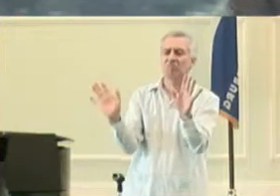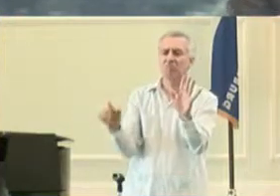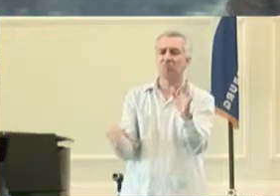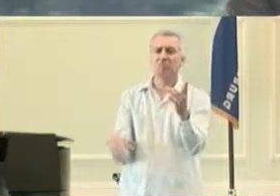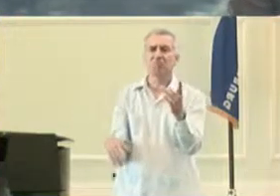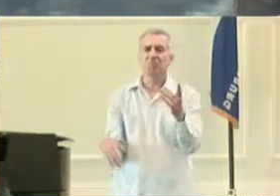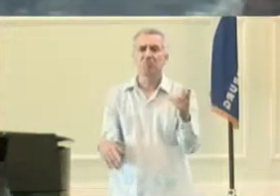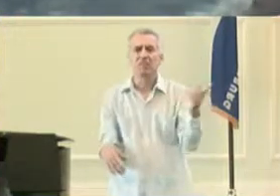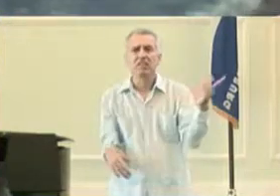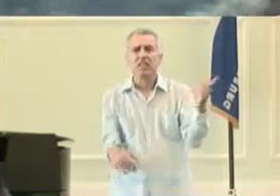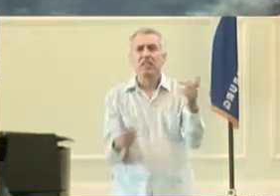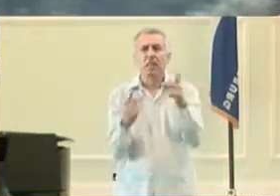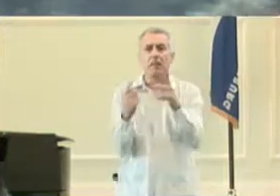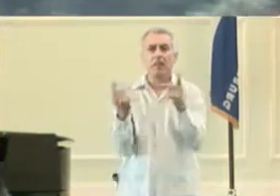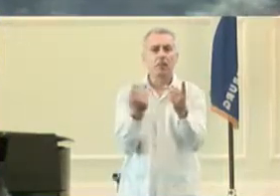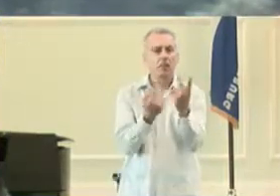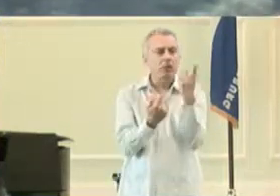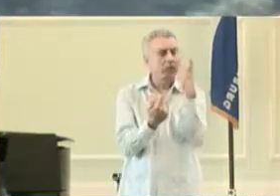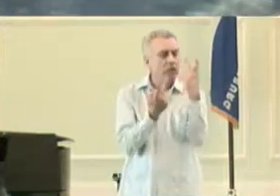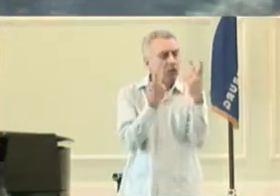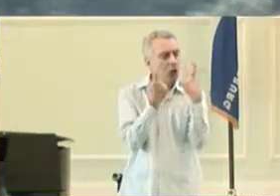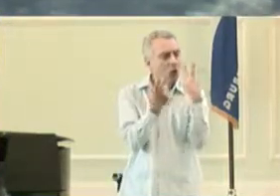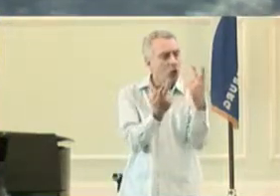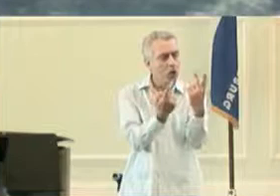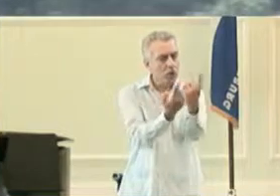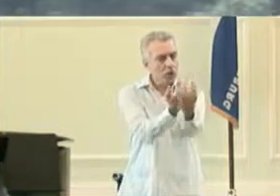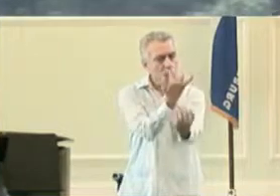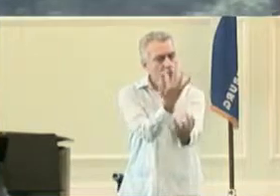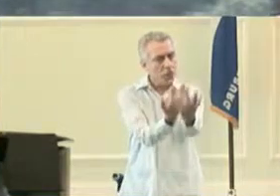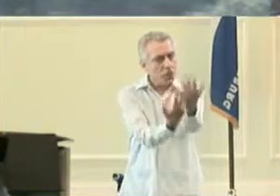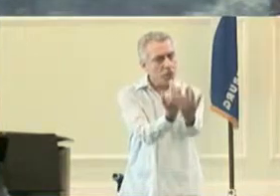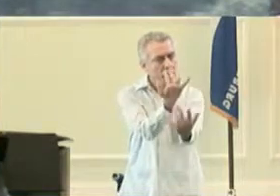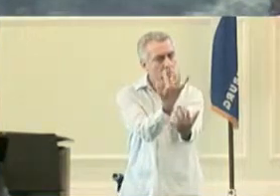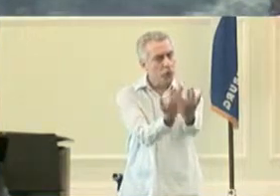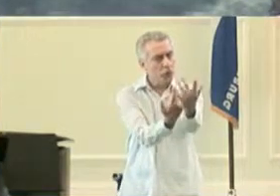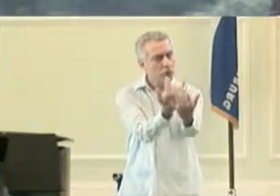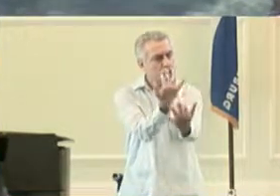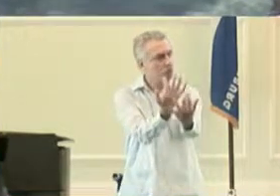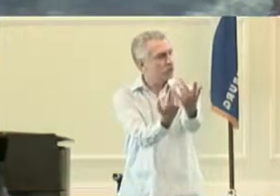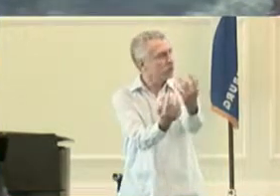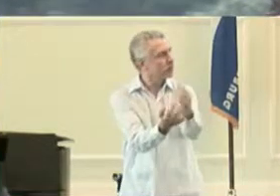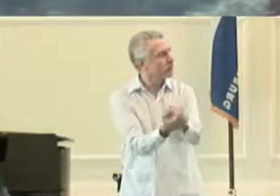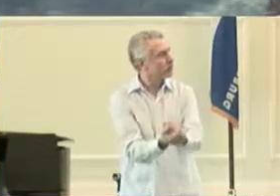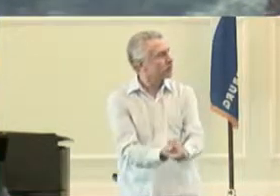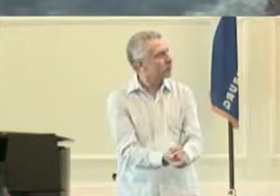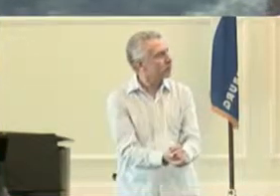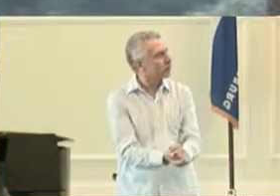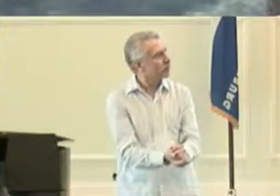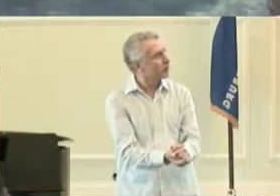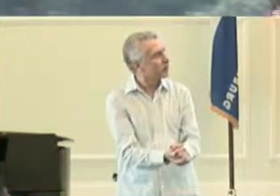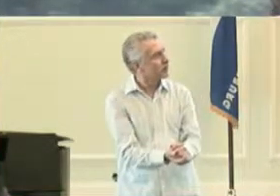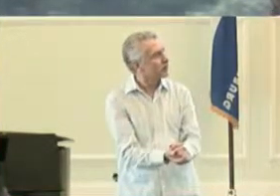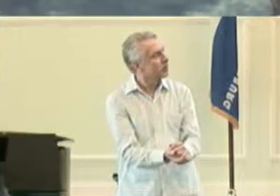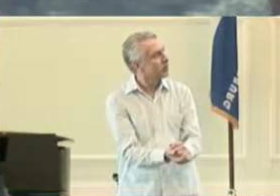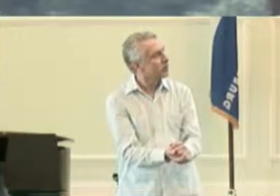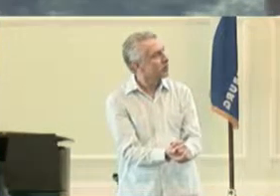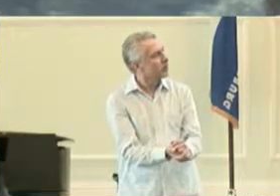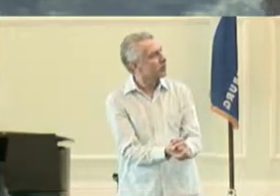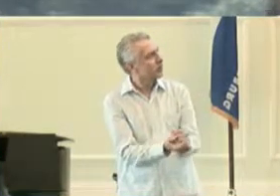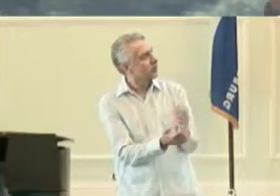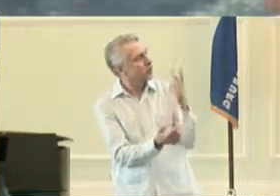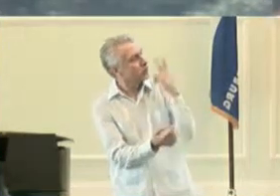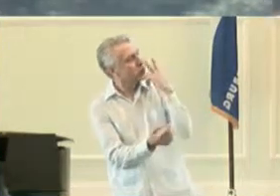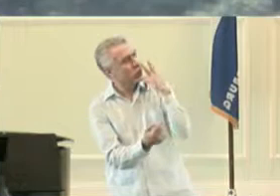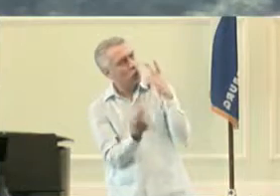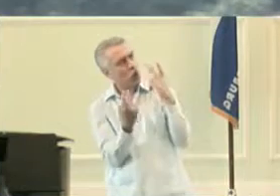the place where Moses first saw the burning bush. And as he saw this bush that was